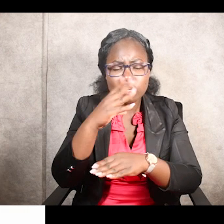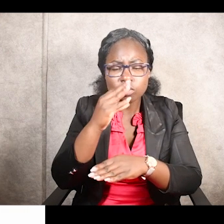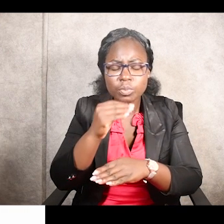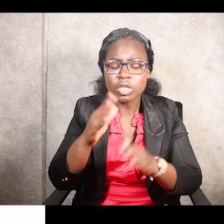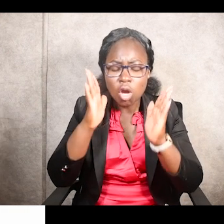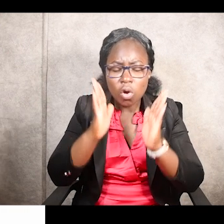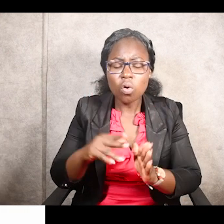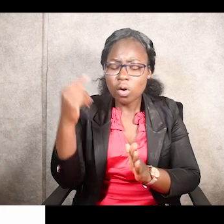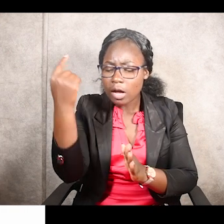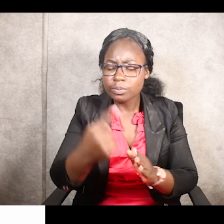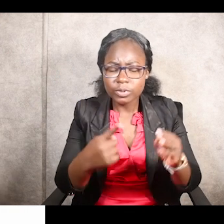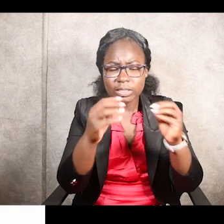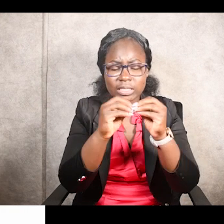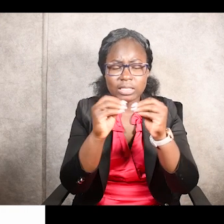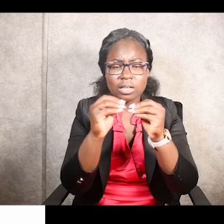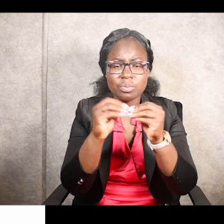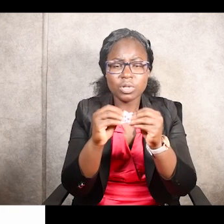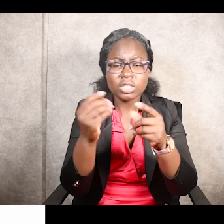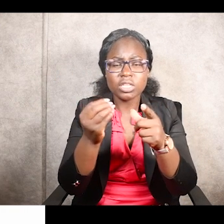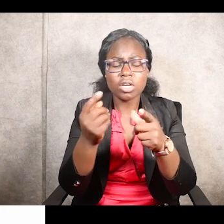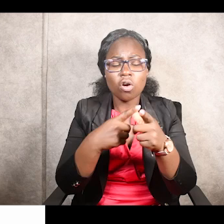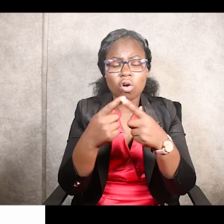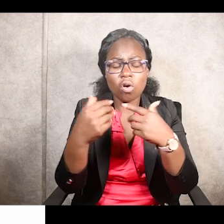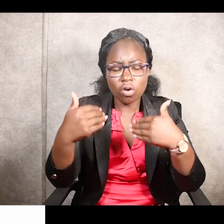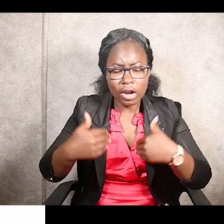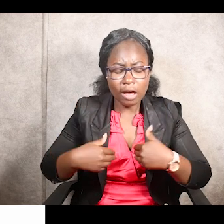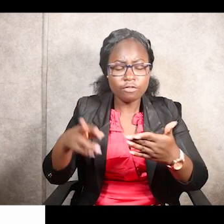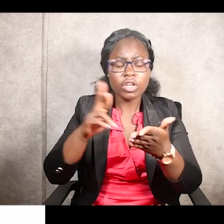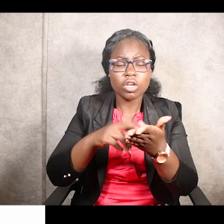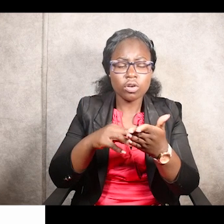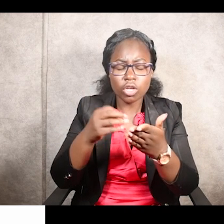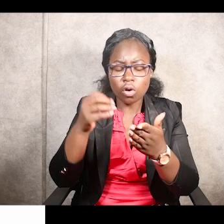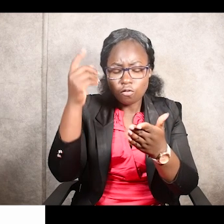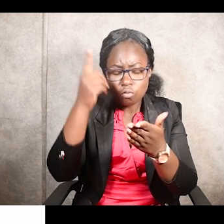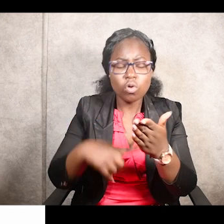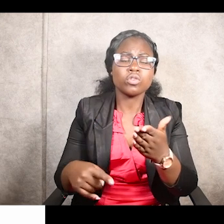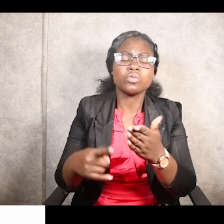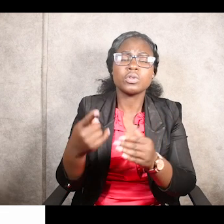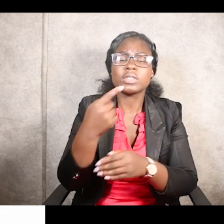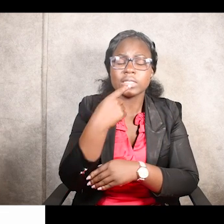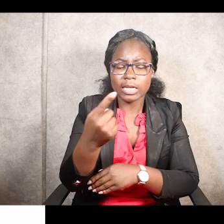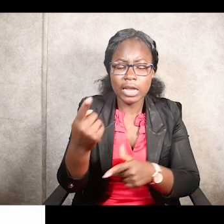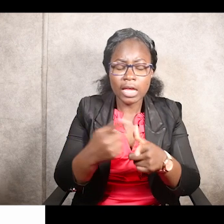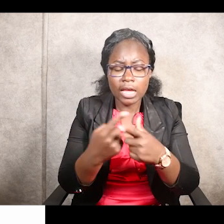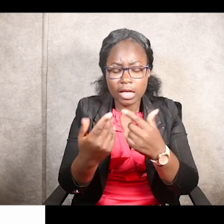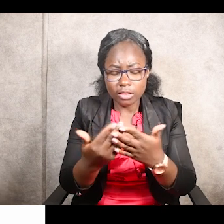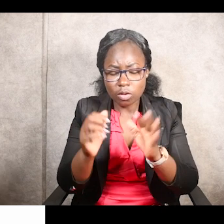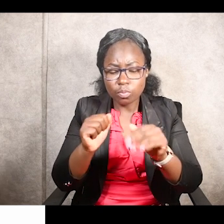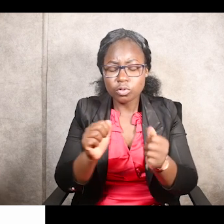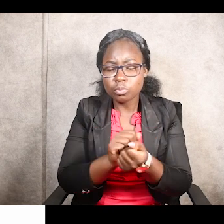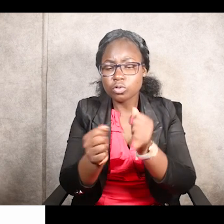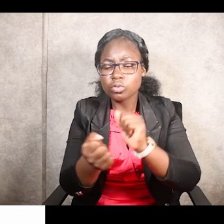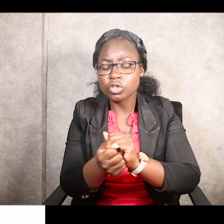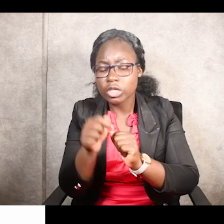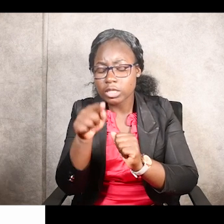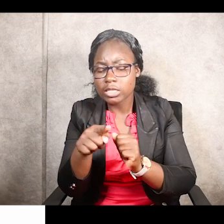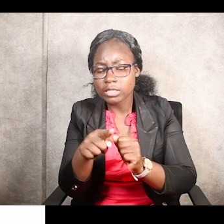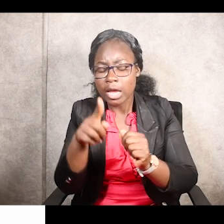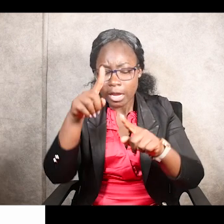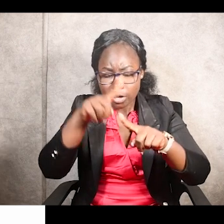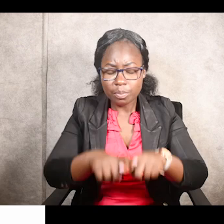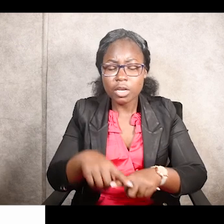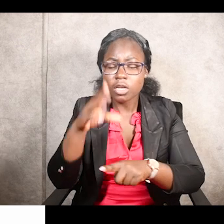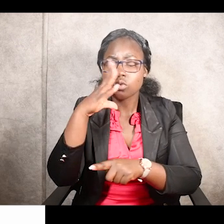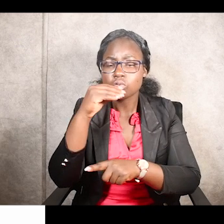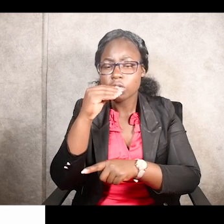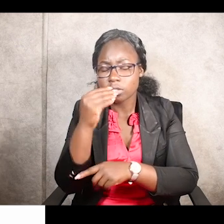gets into the meeting, can be able to get a live recording of their transcription, what they said. And then you can be able to convert that transcription in terms of speech,